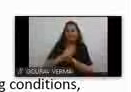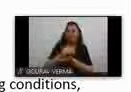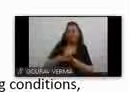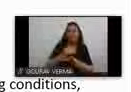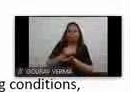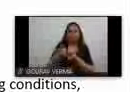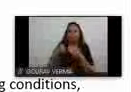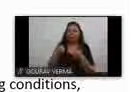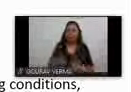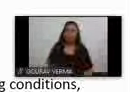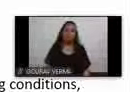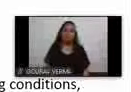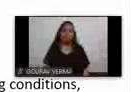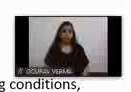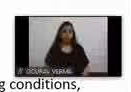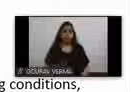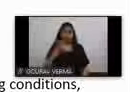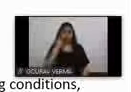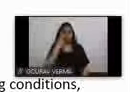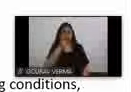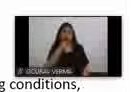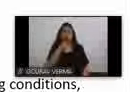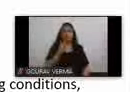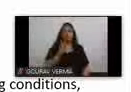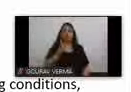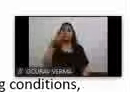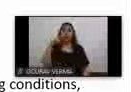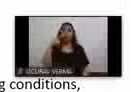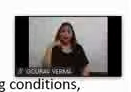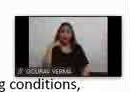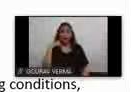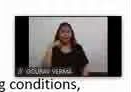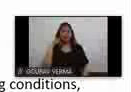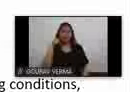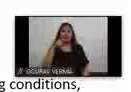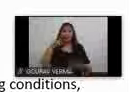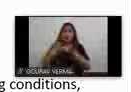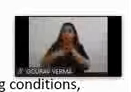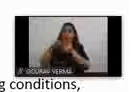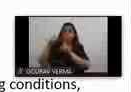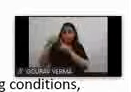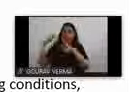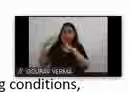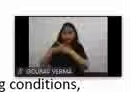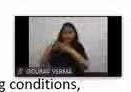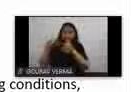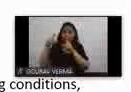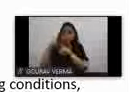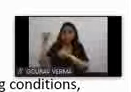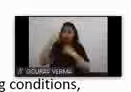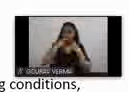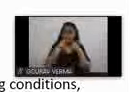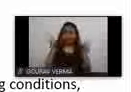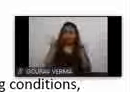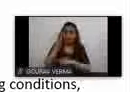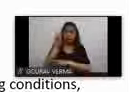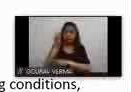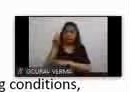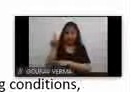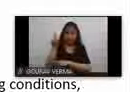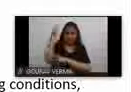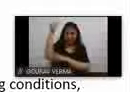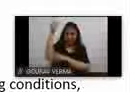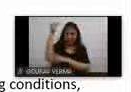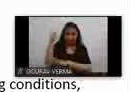look at the definition of visual impairment as per the RPWD Act, as it is one of the 21 categories of disabilities mentioned in the